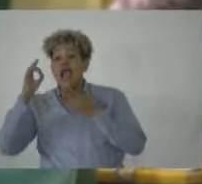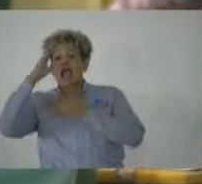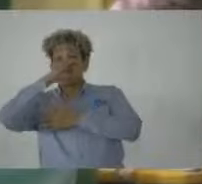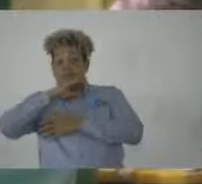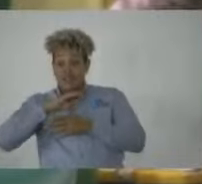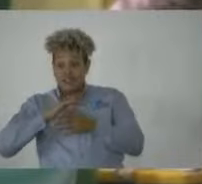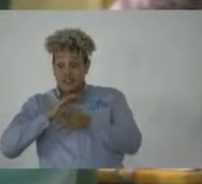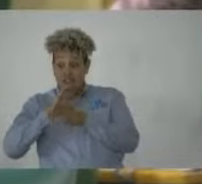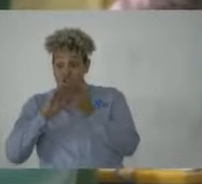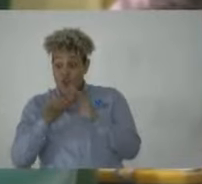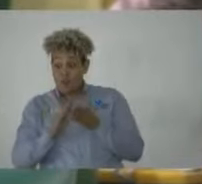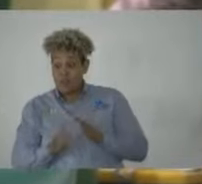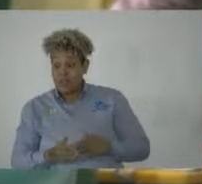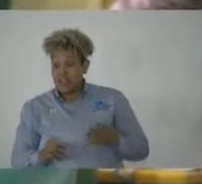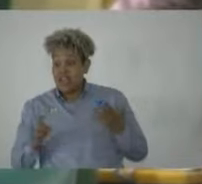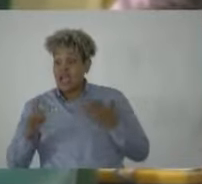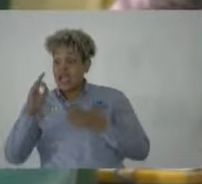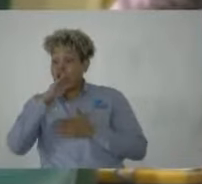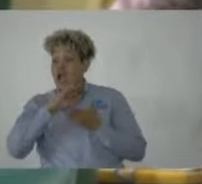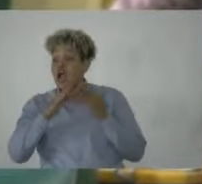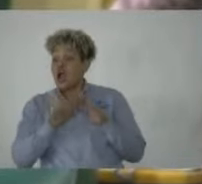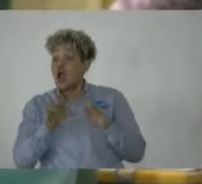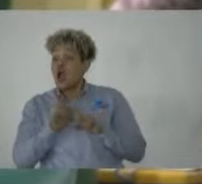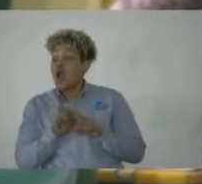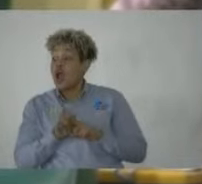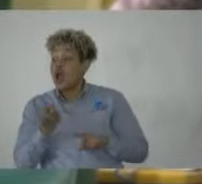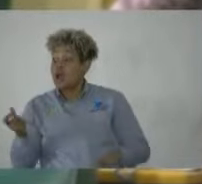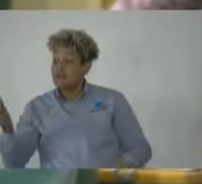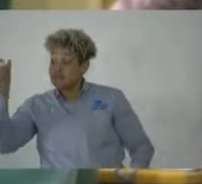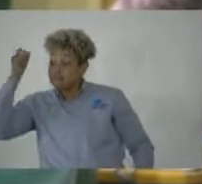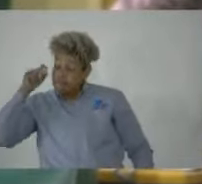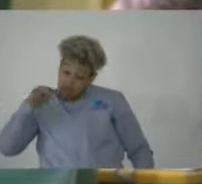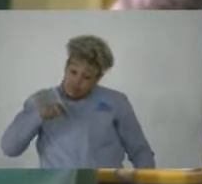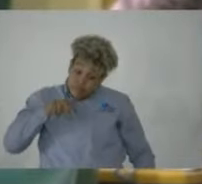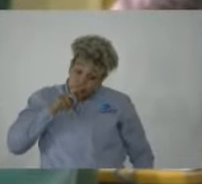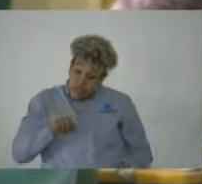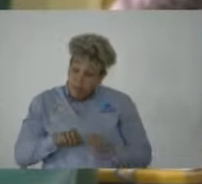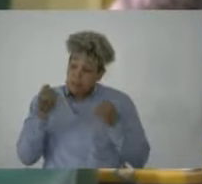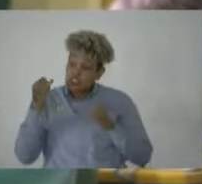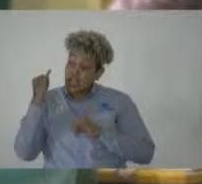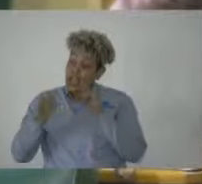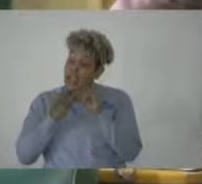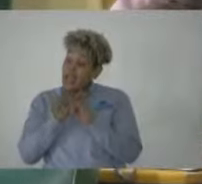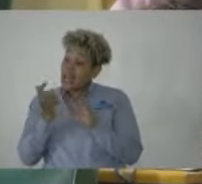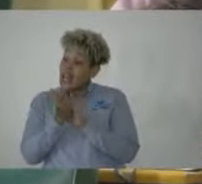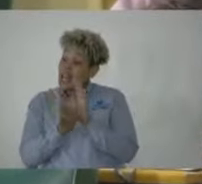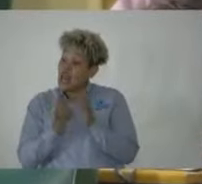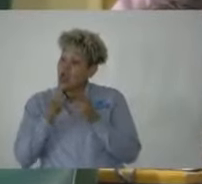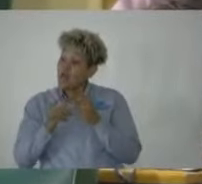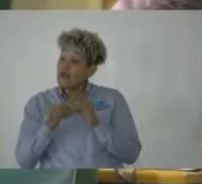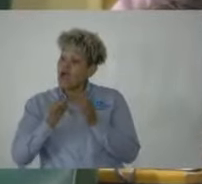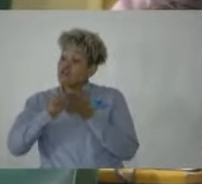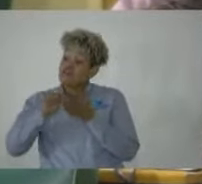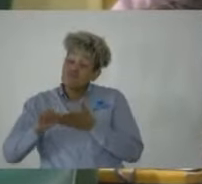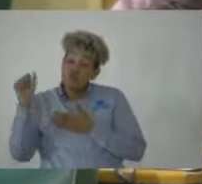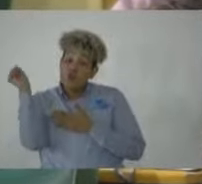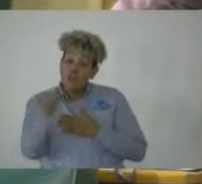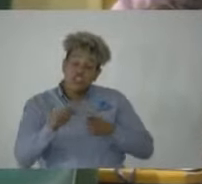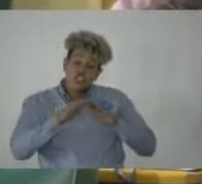CARICOM. CARICOM got wind of this breach of international law and wrote to